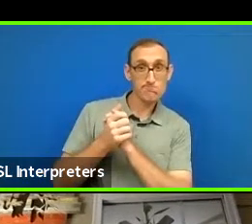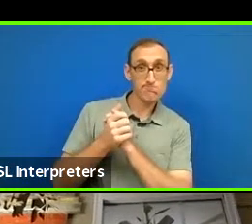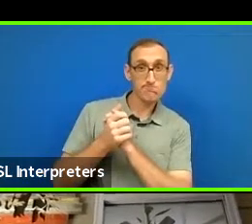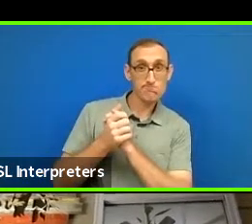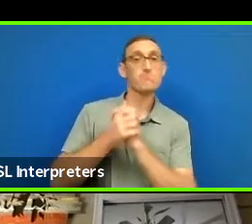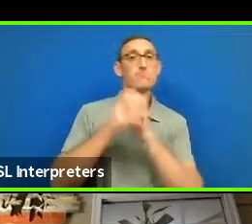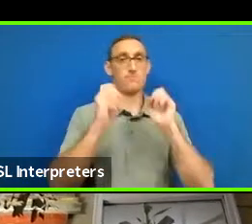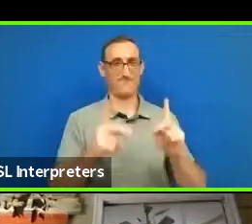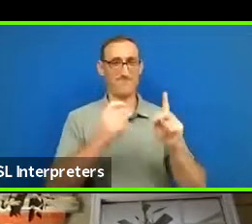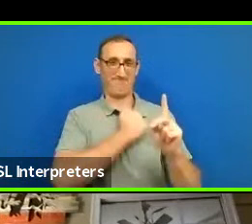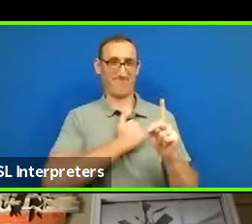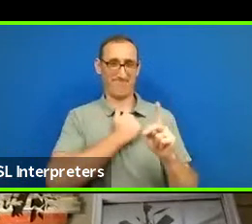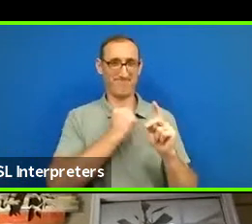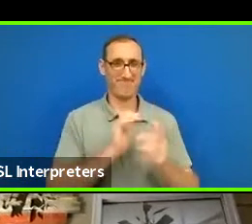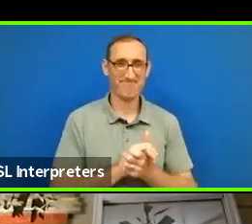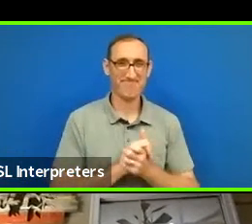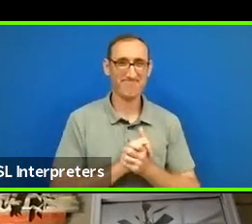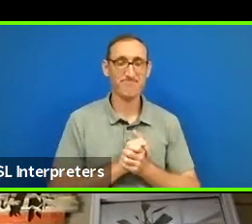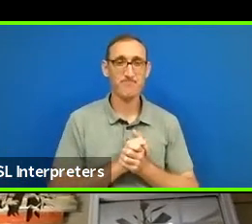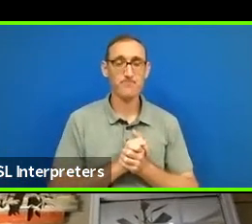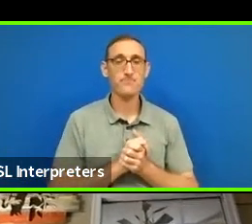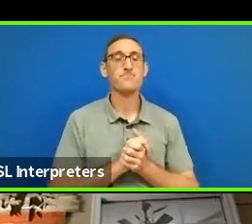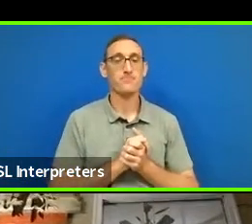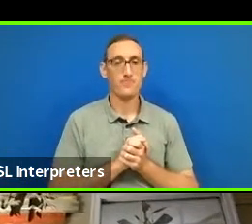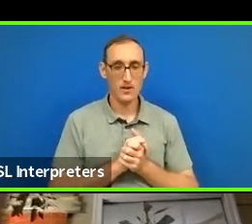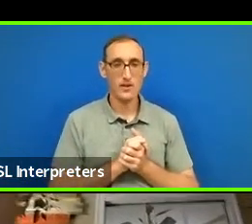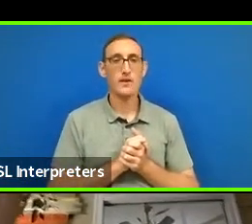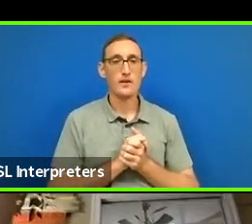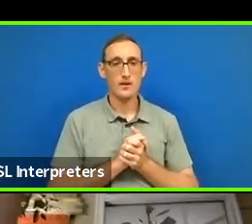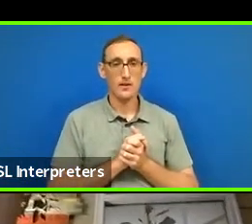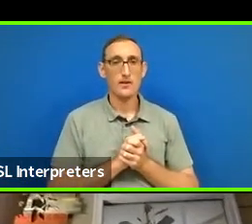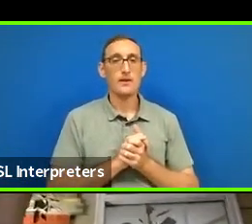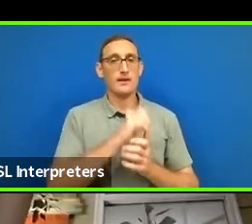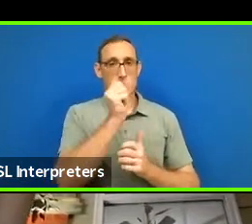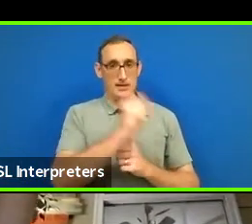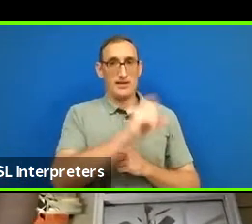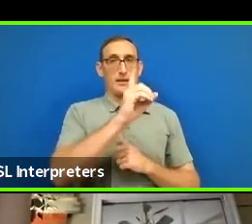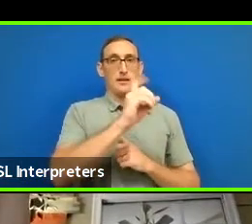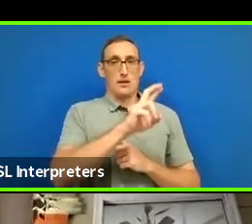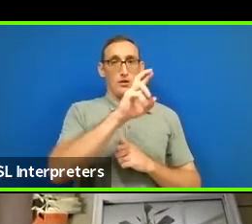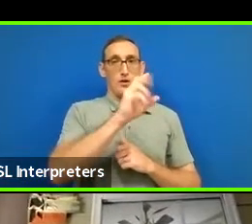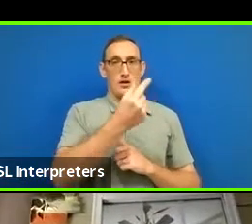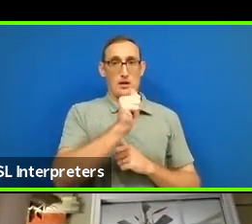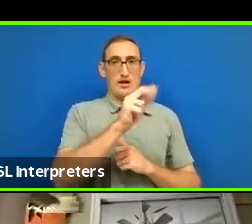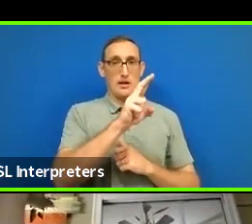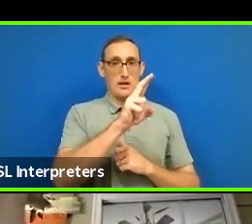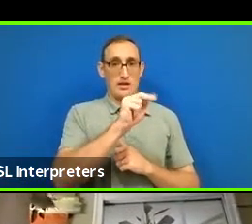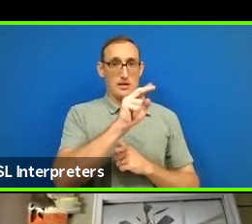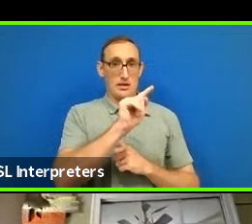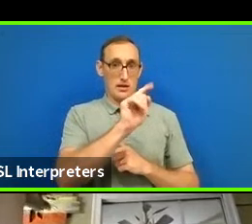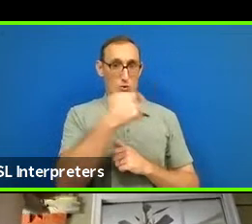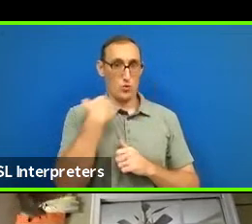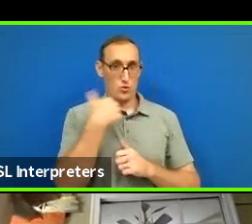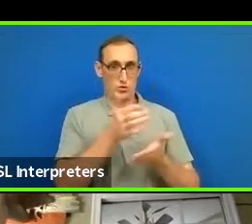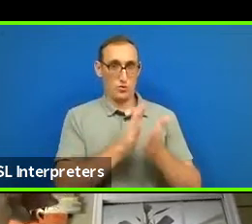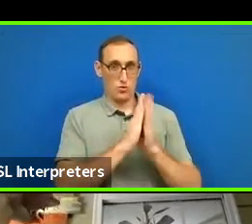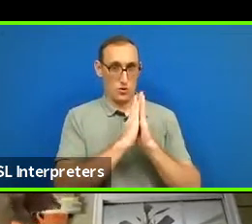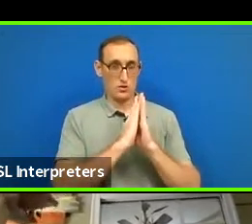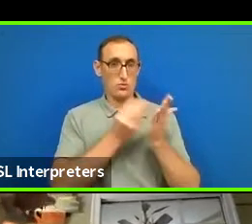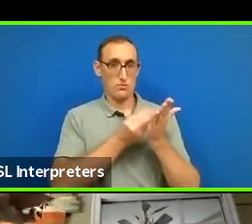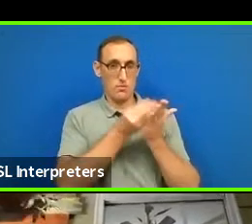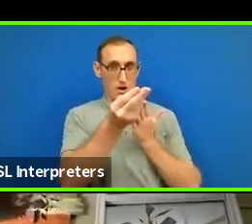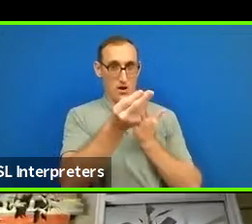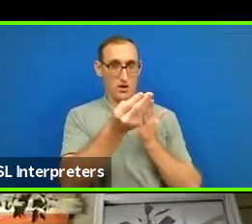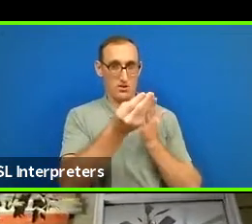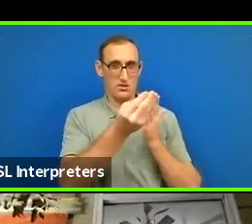Okay, sorry about that. So Dr. Gant, we have made a request to purchase the items. As